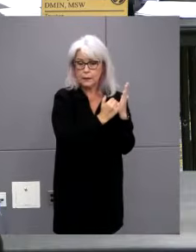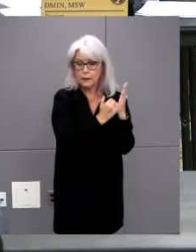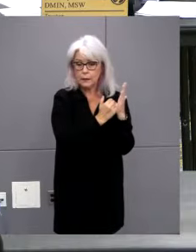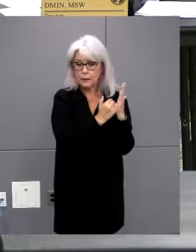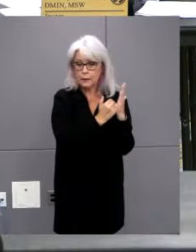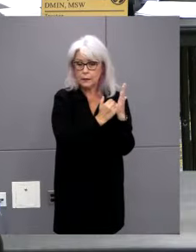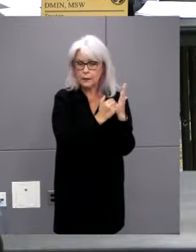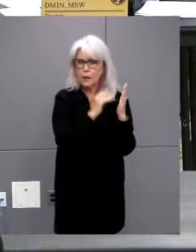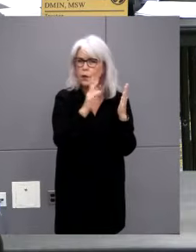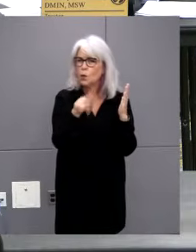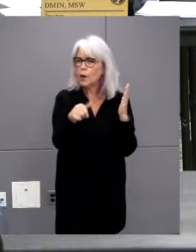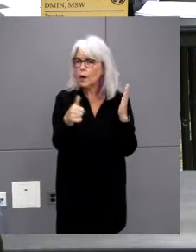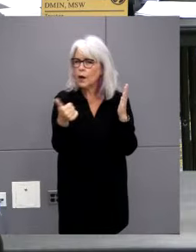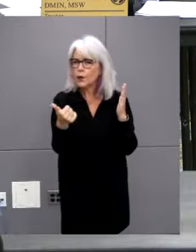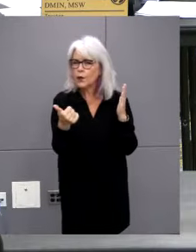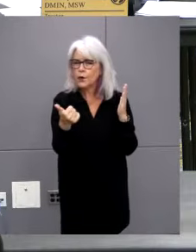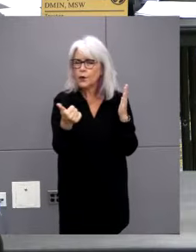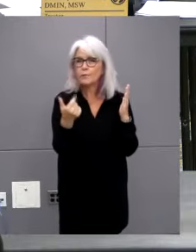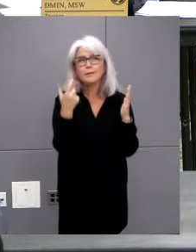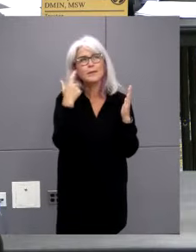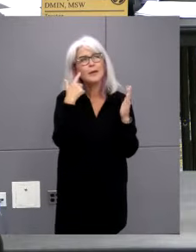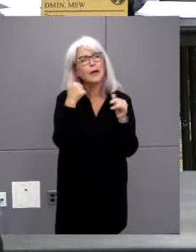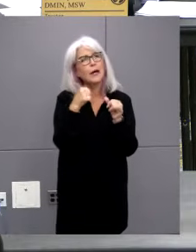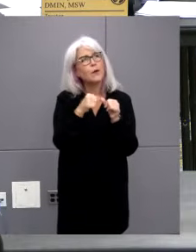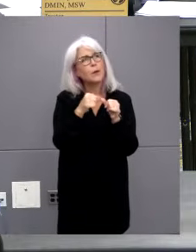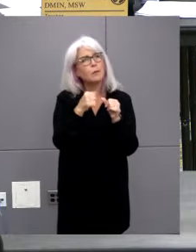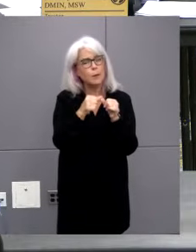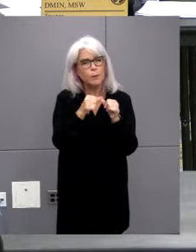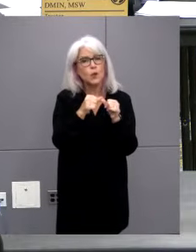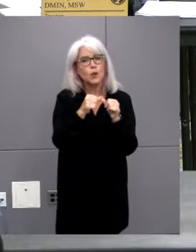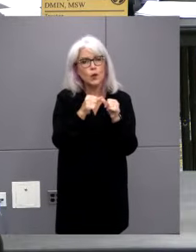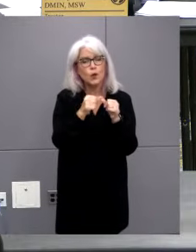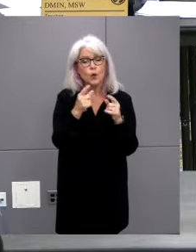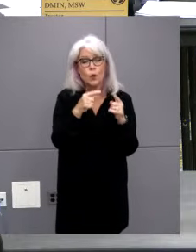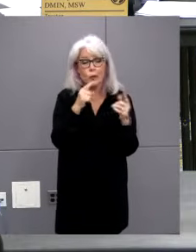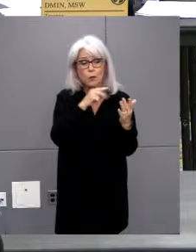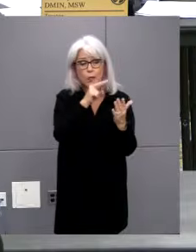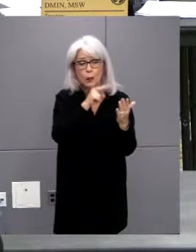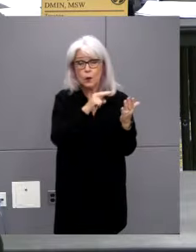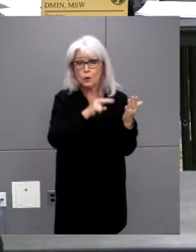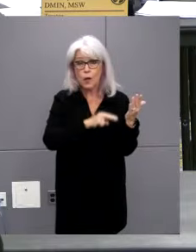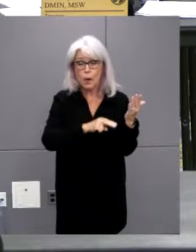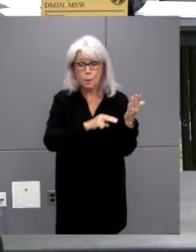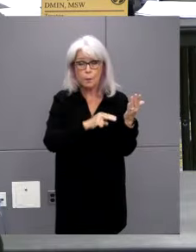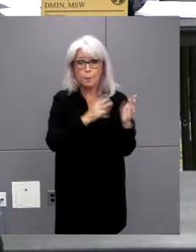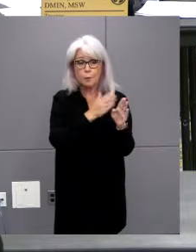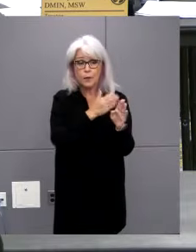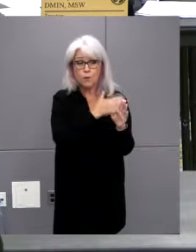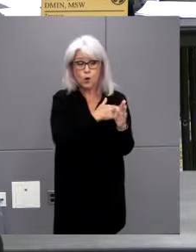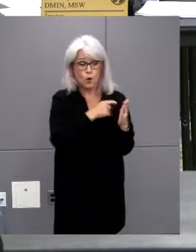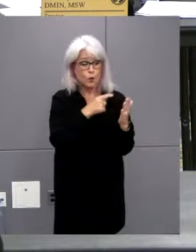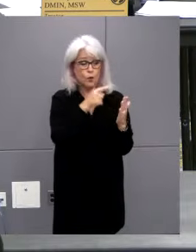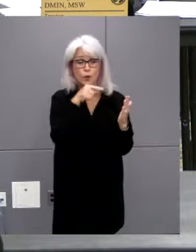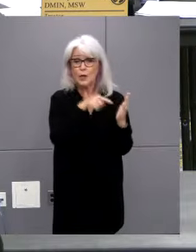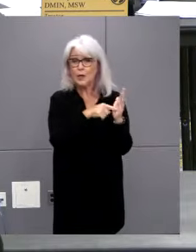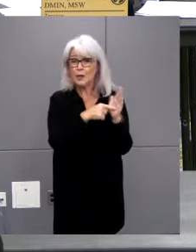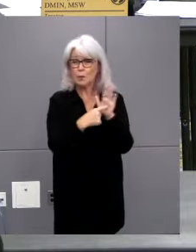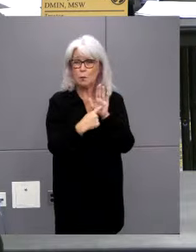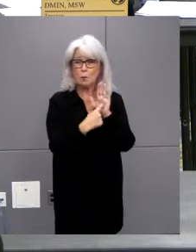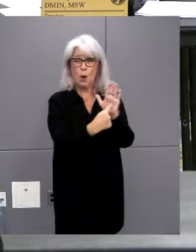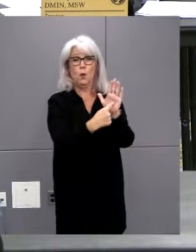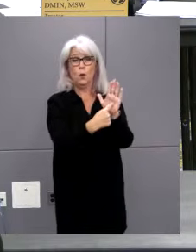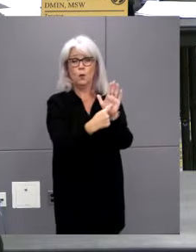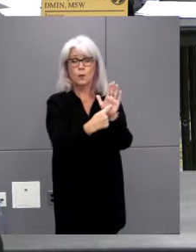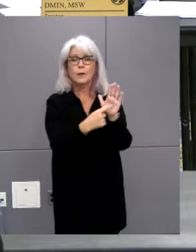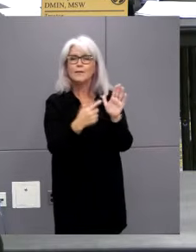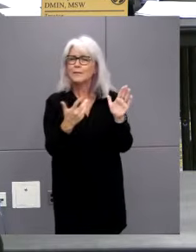What other ones are out there? I remember, when we looked it up, these jumped out. But I